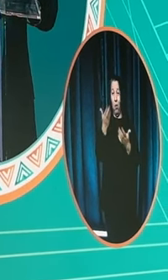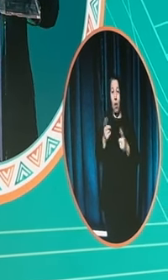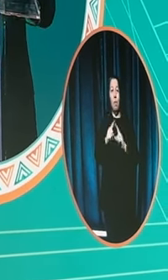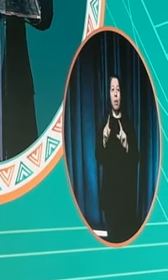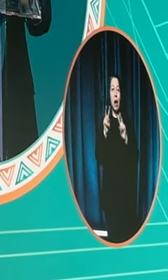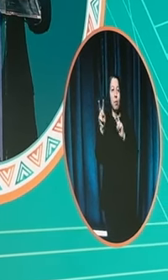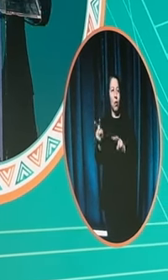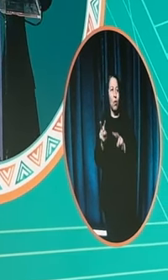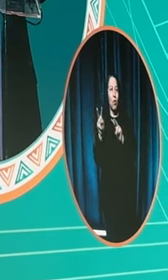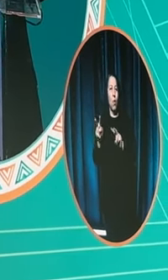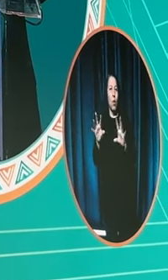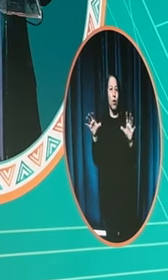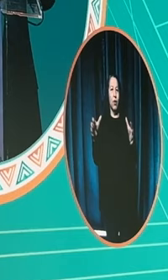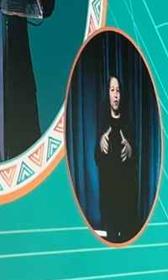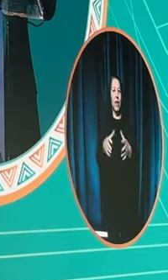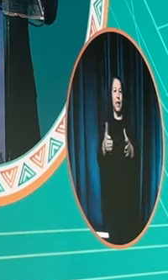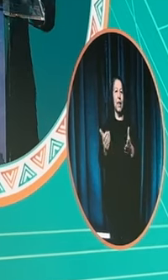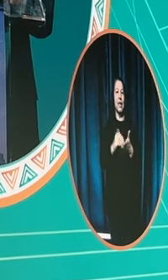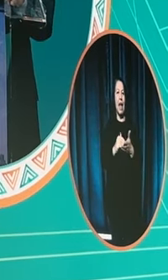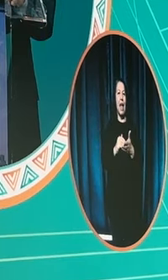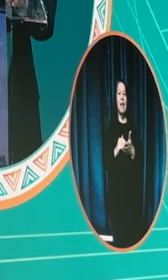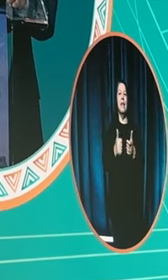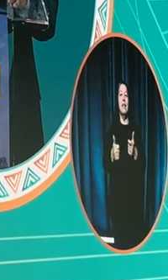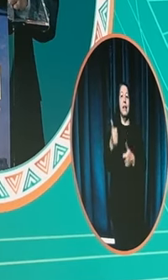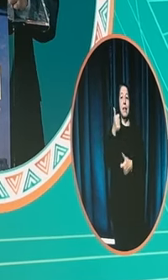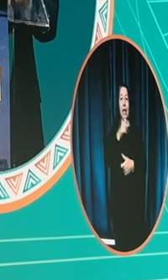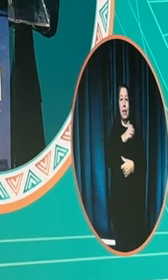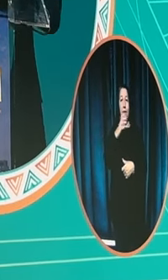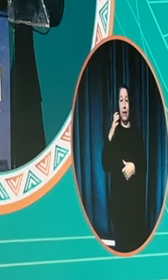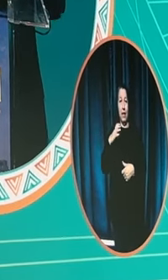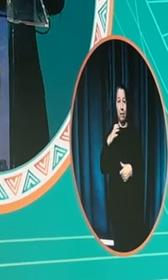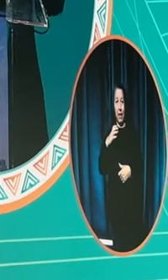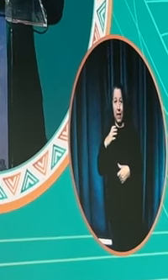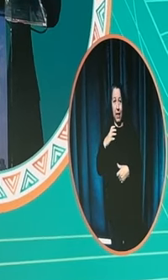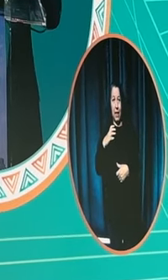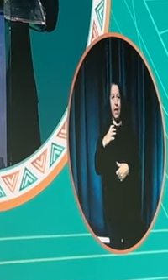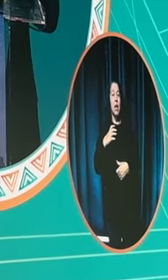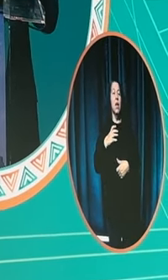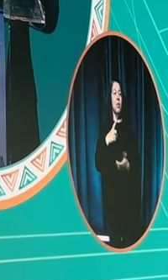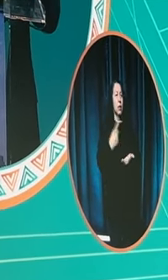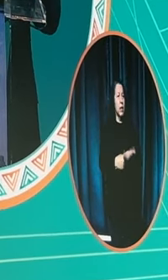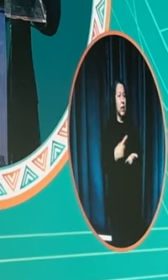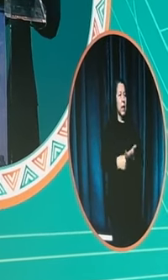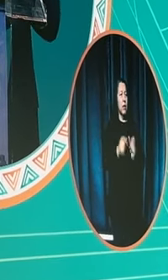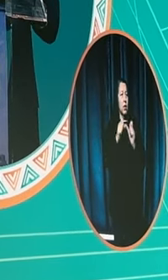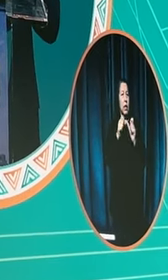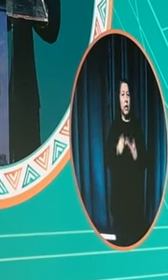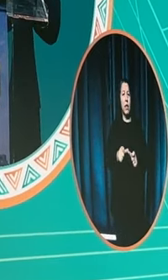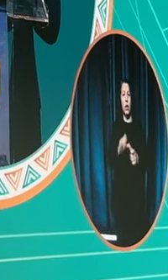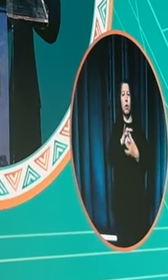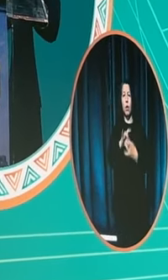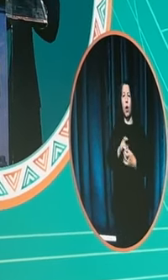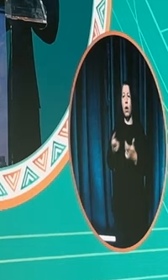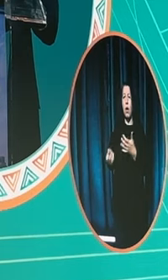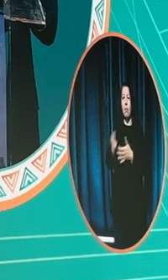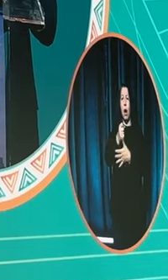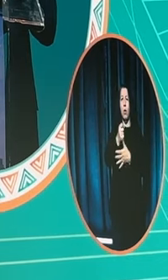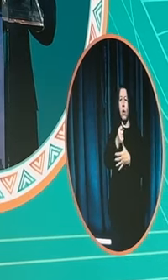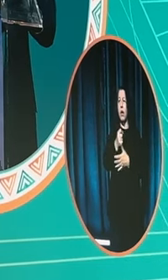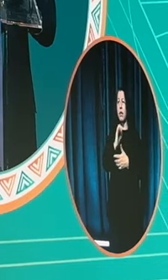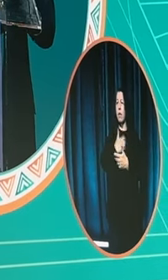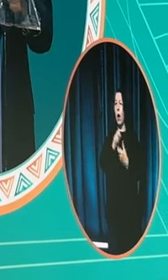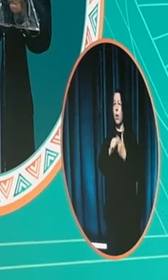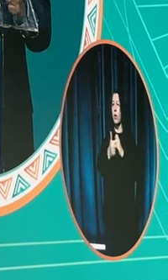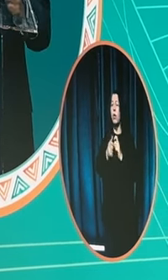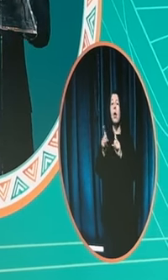again the executive committee to meet and continue discussion on prioritization of issues,